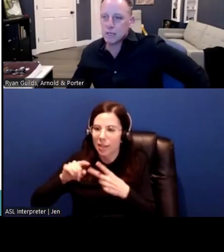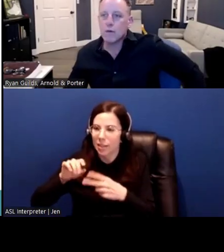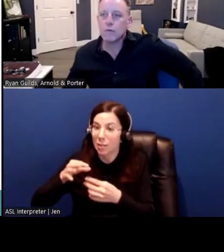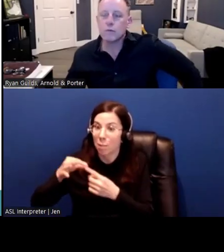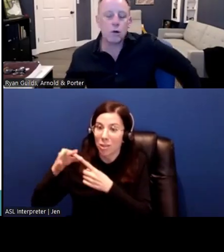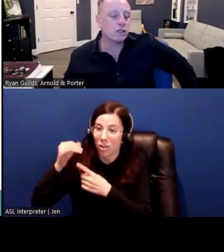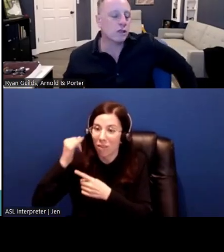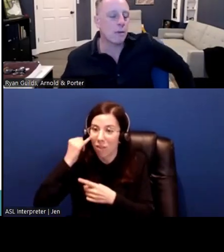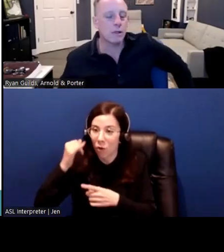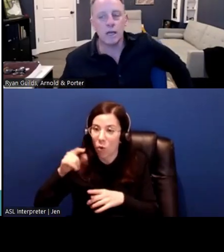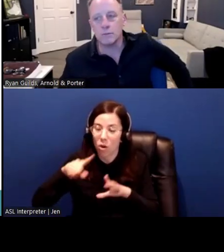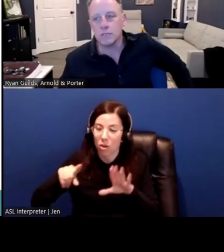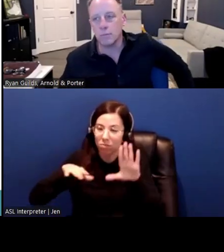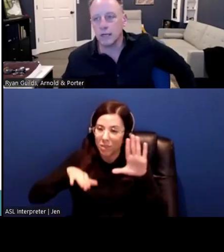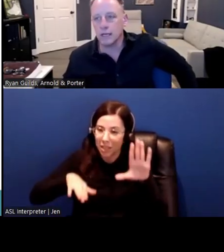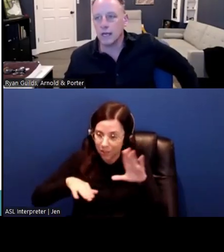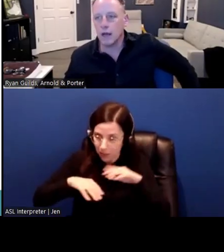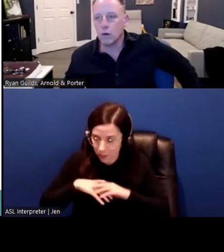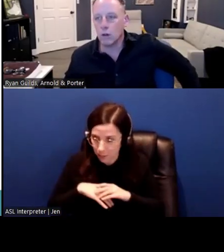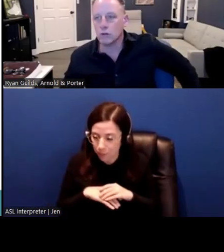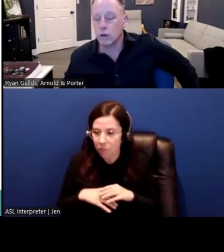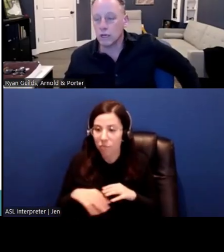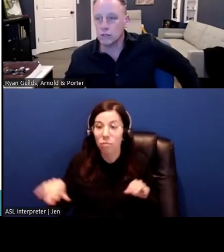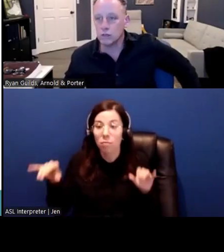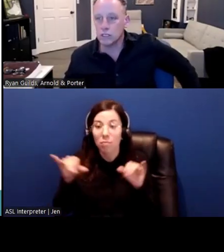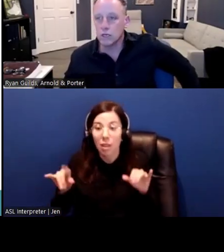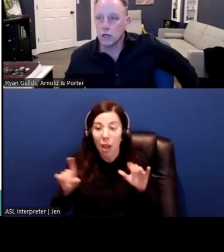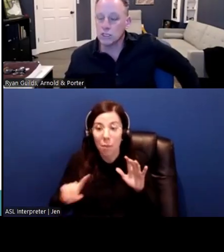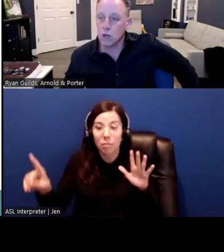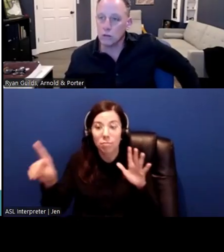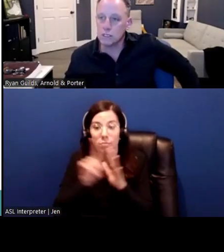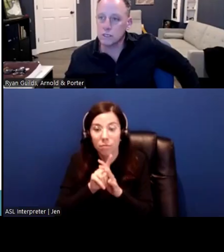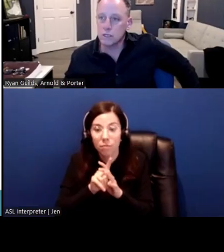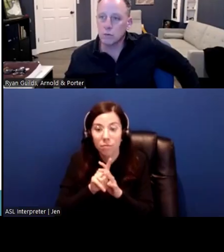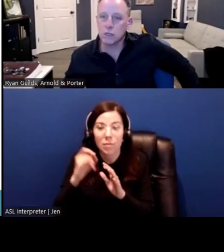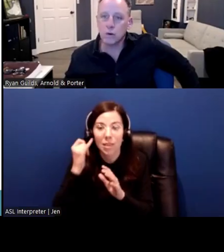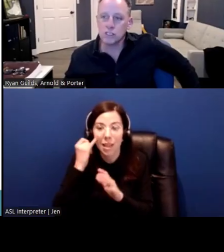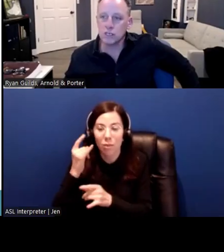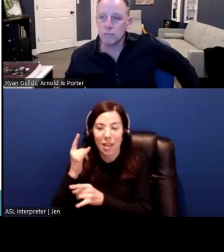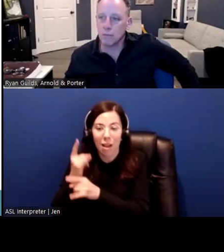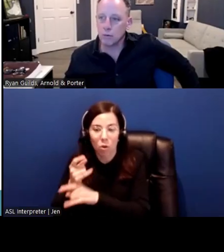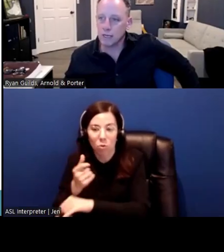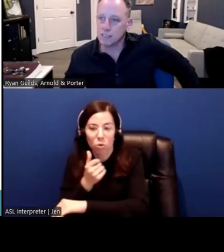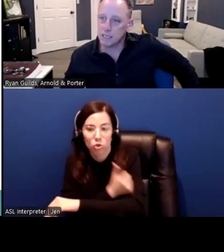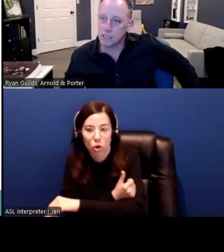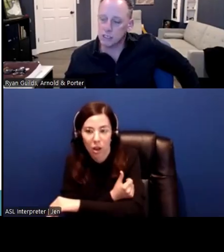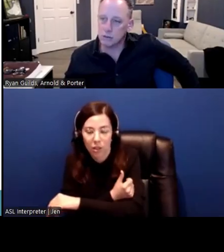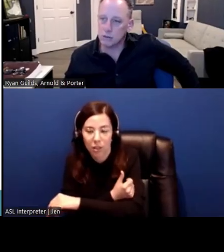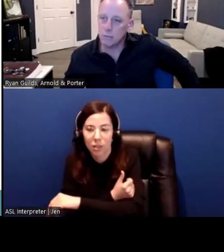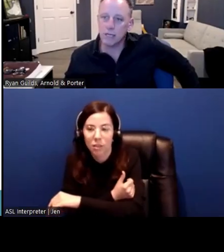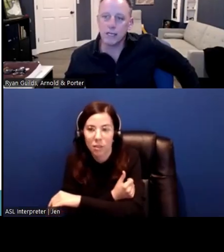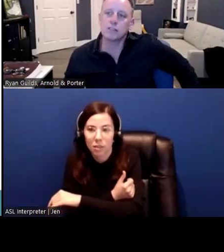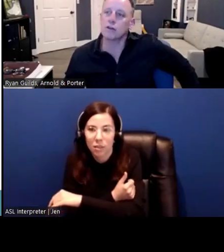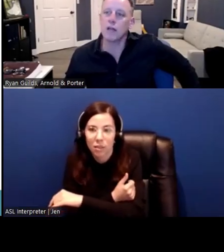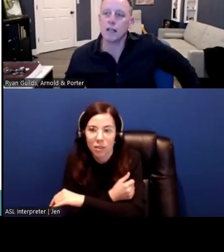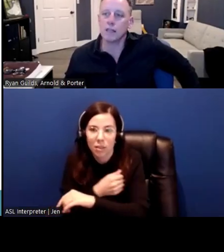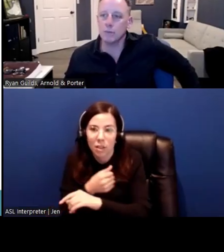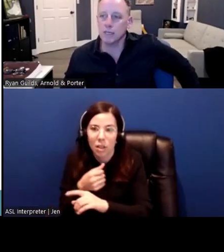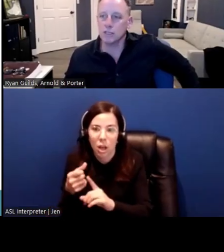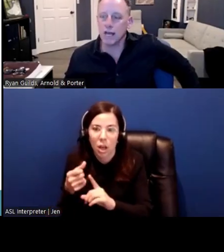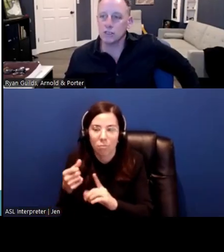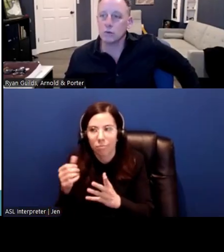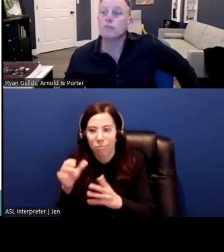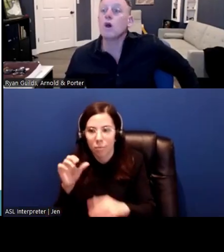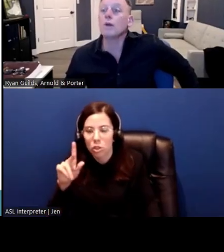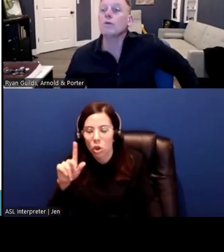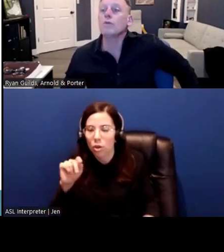basis. Most commonly comes up in alcohol or drug-induced assaults, where the question of memory is an issue, but they're not limited